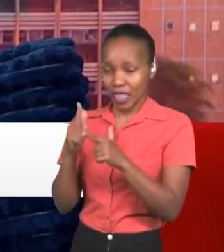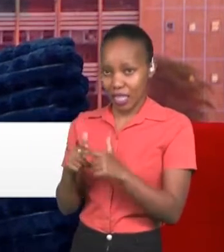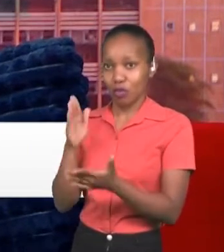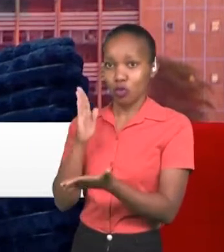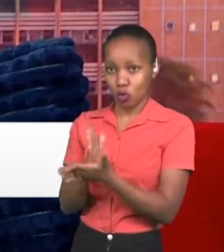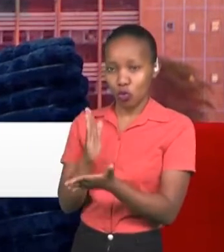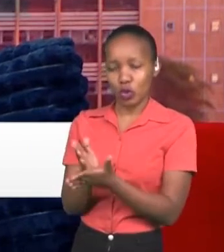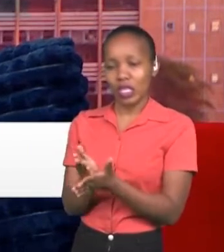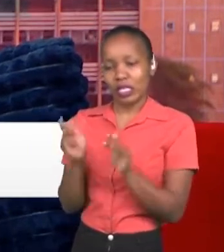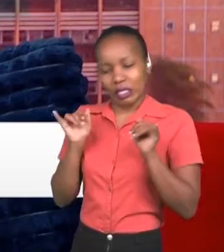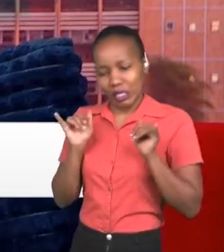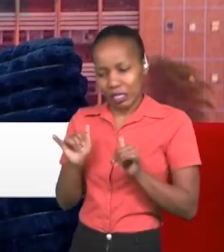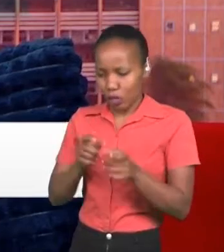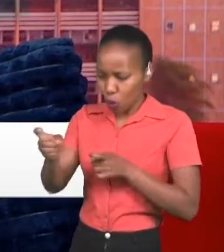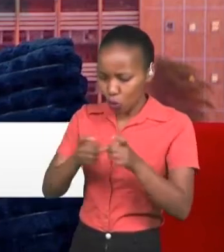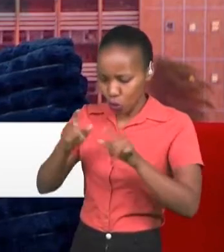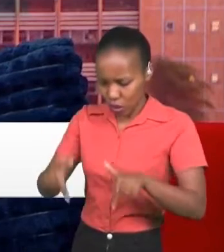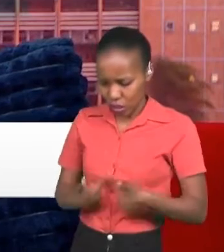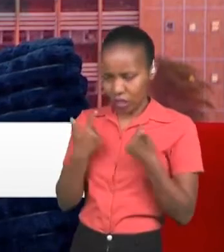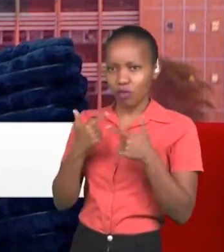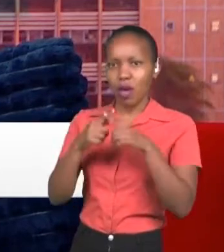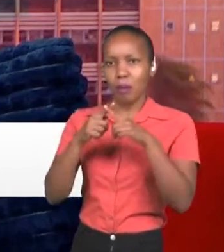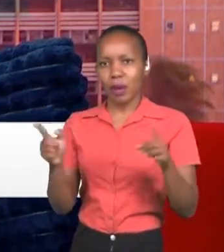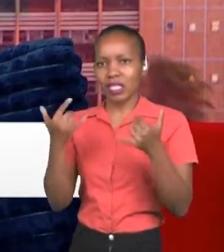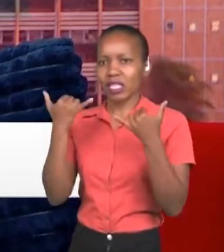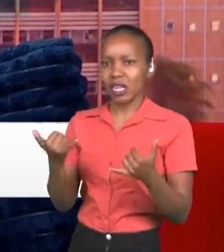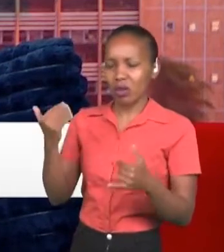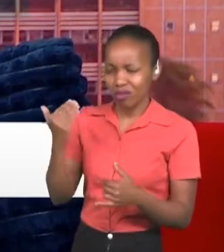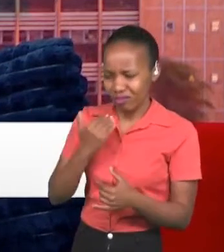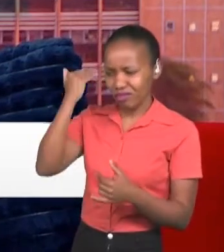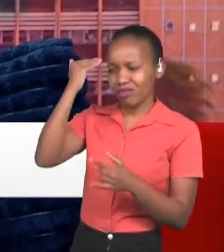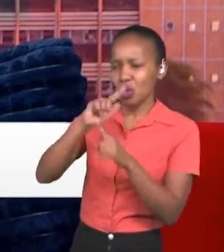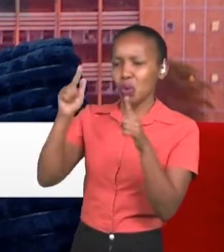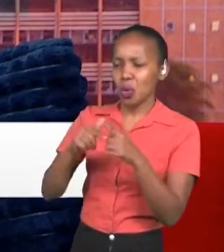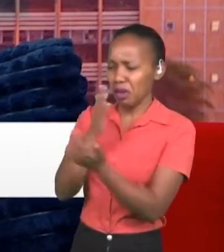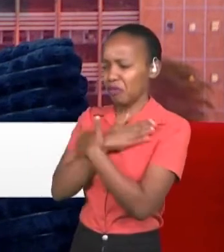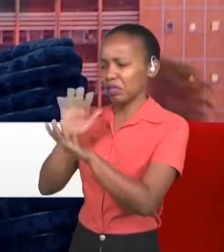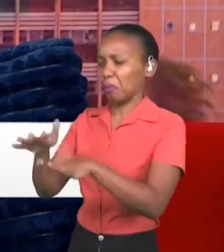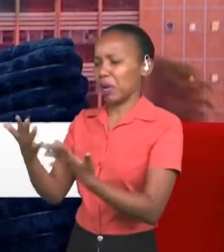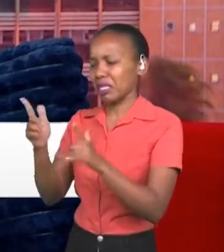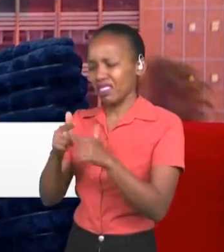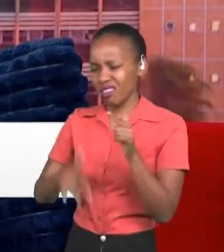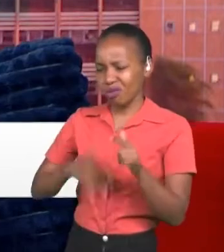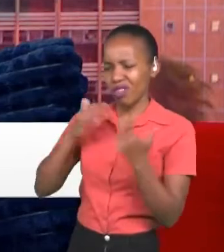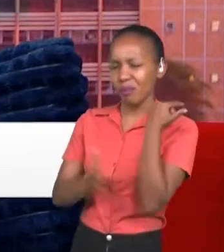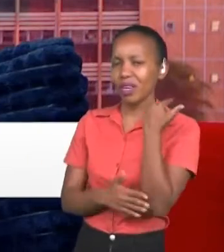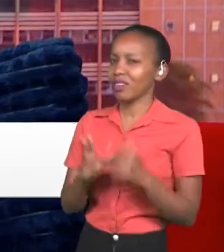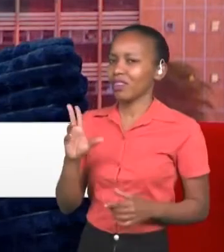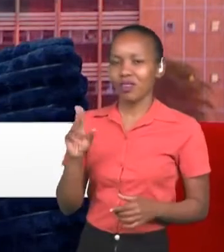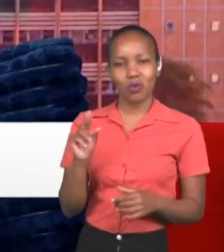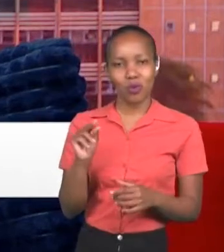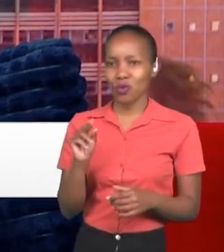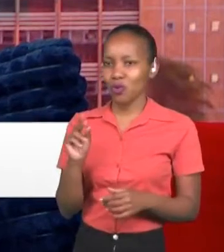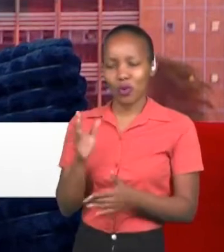Yeah, so you just have to control yourself. But at sasa unakulwa na peer pressure wenzako wako huko nje. There are times kutakuwa hiyo